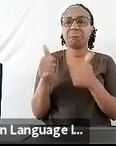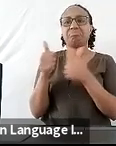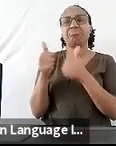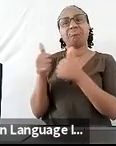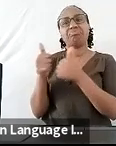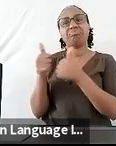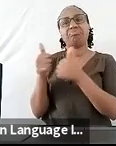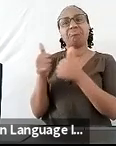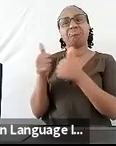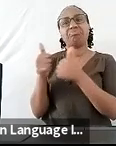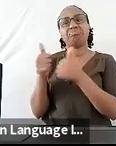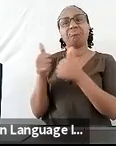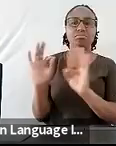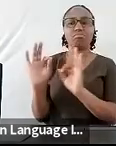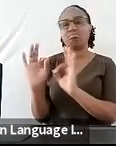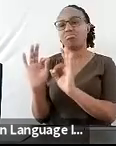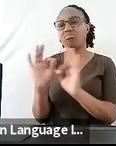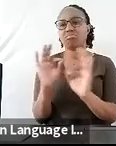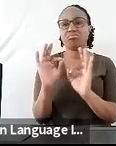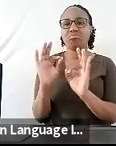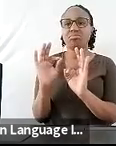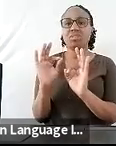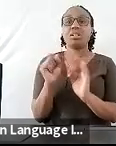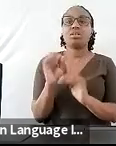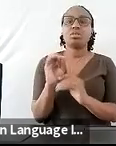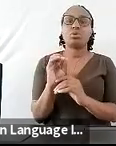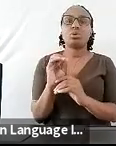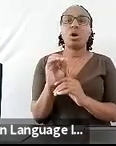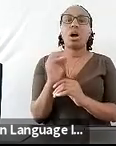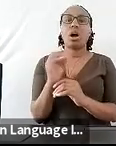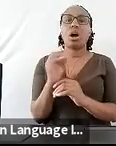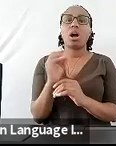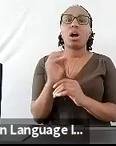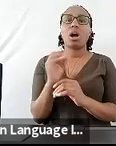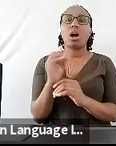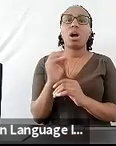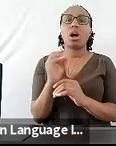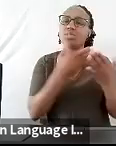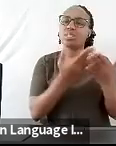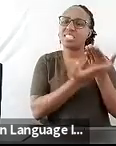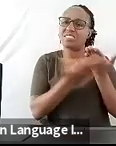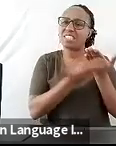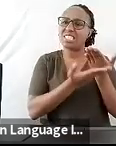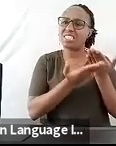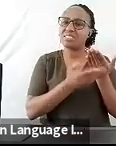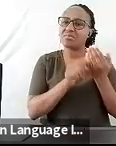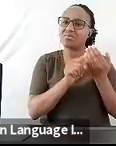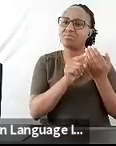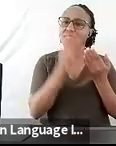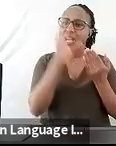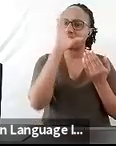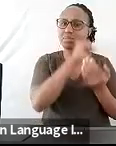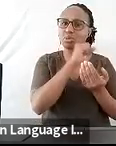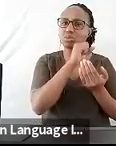I just really wanted to sit in that sort of assumption and different directions and be like, is this actually